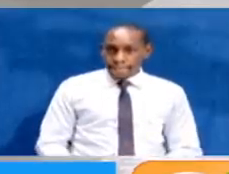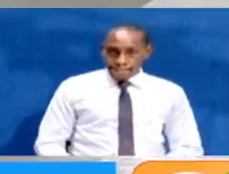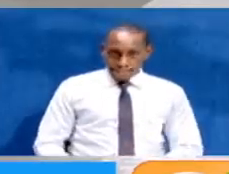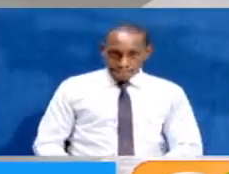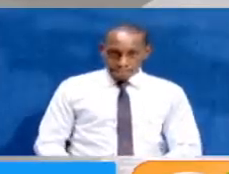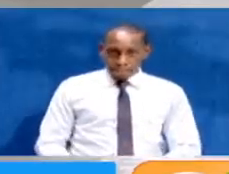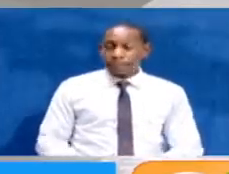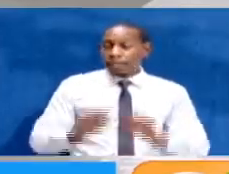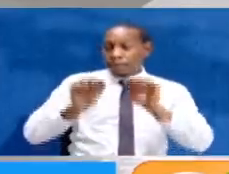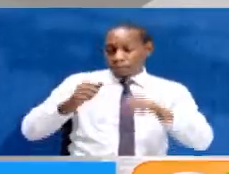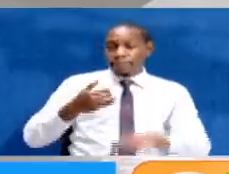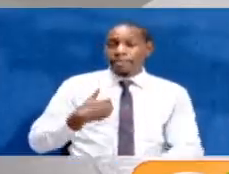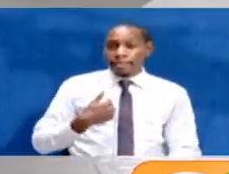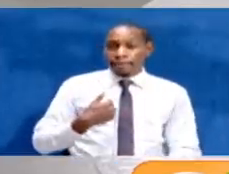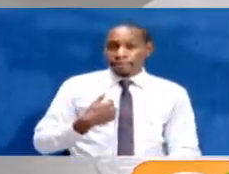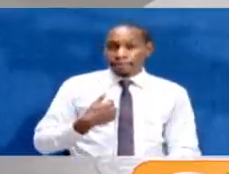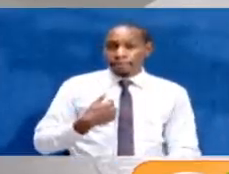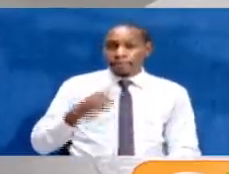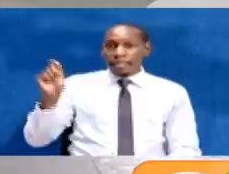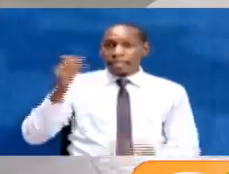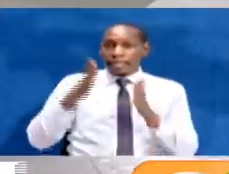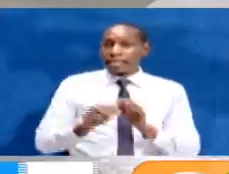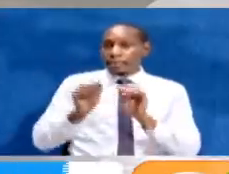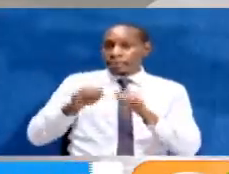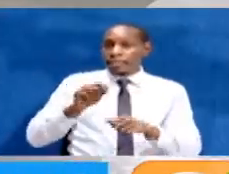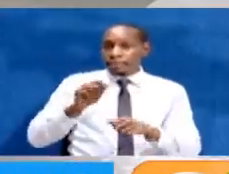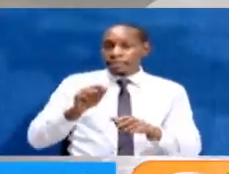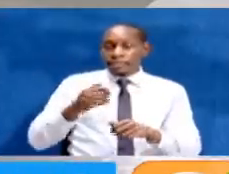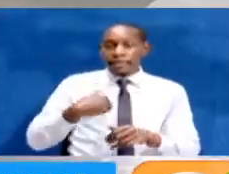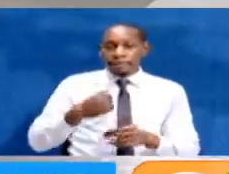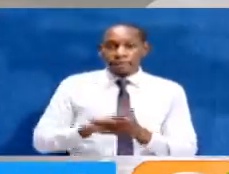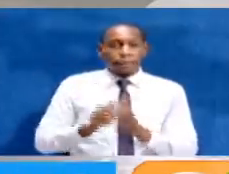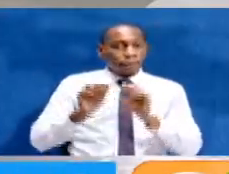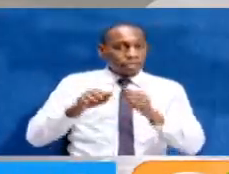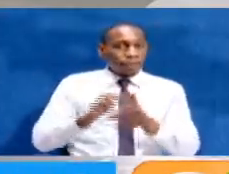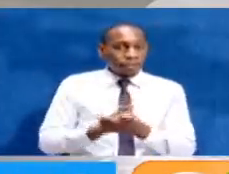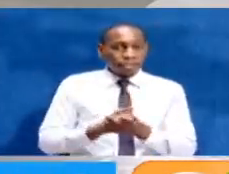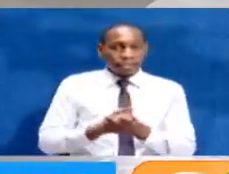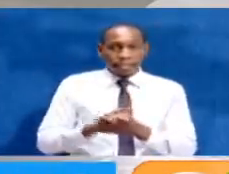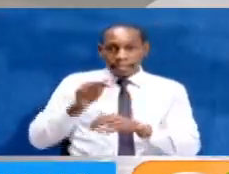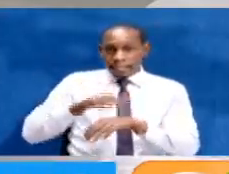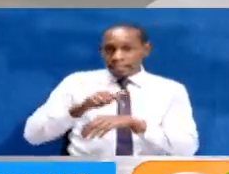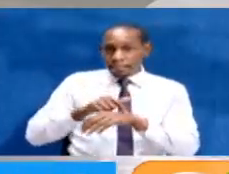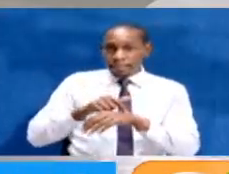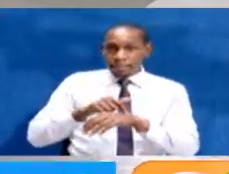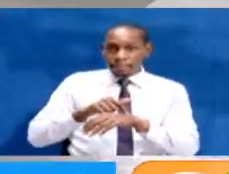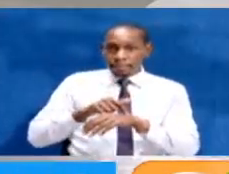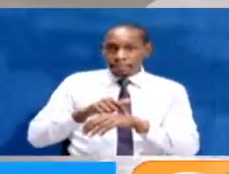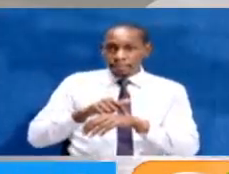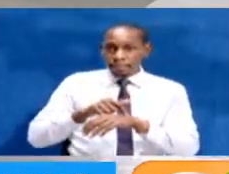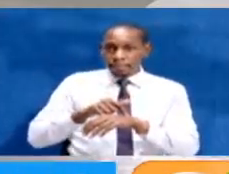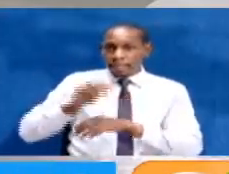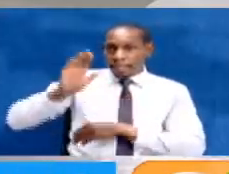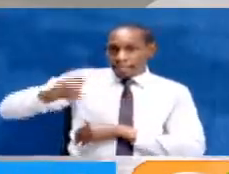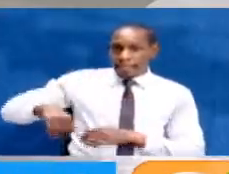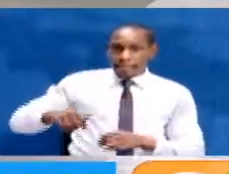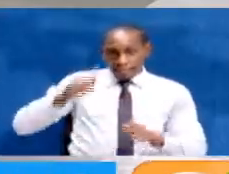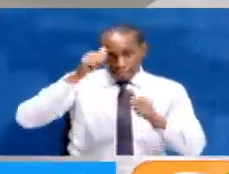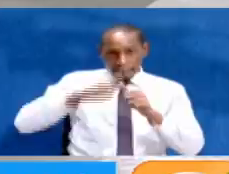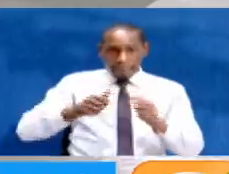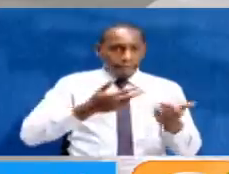mean, we are Kenyans. There is this possibility of an overnight last minute rush. Remember how we